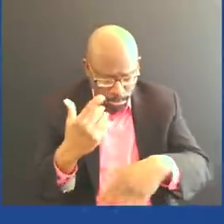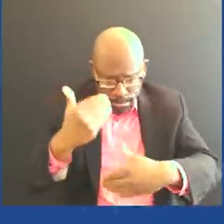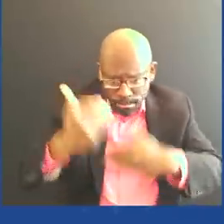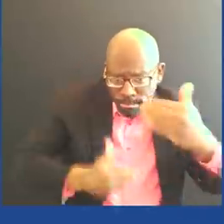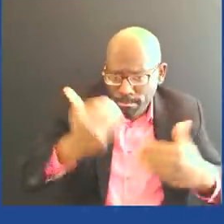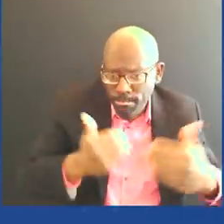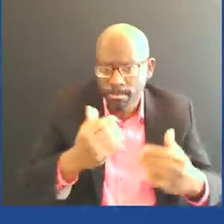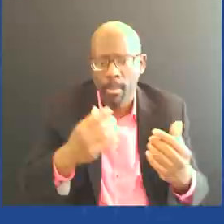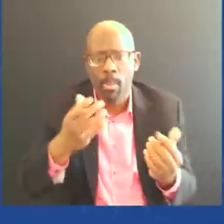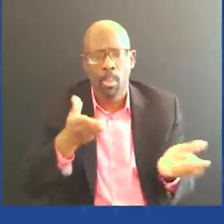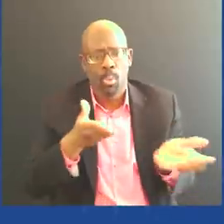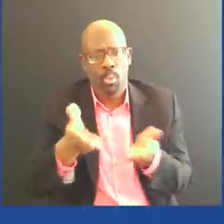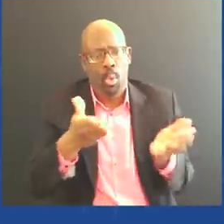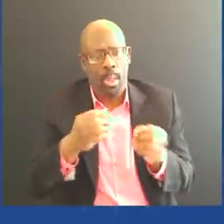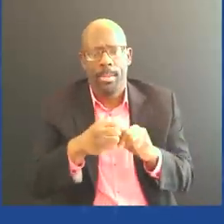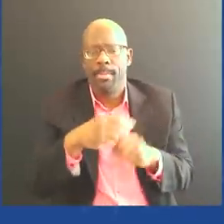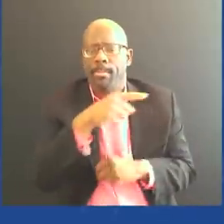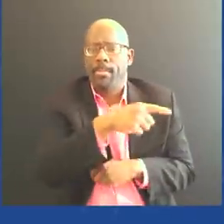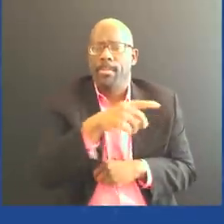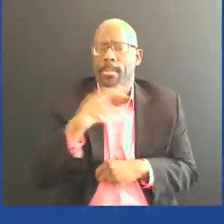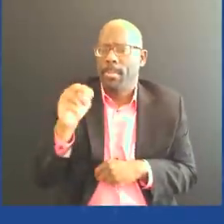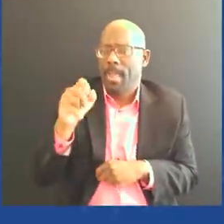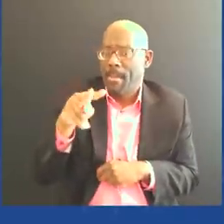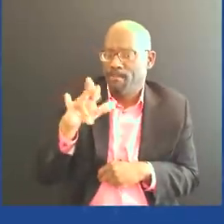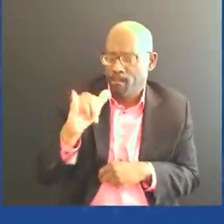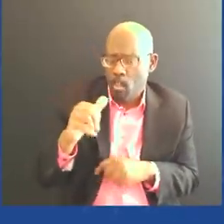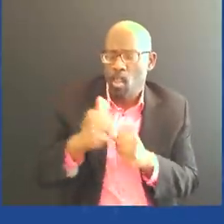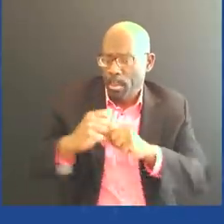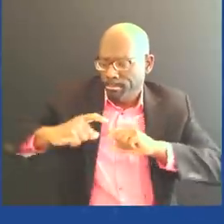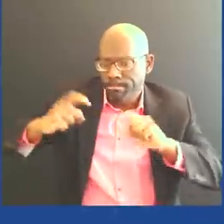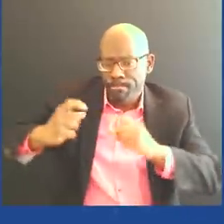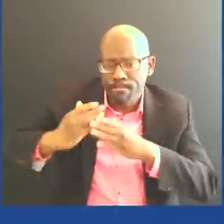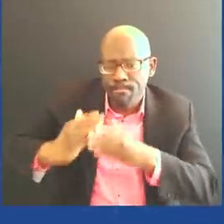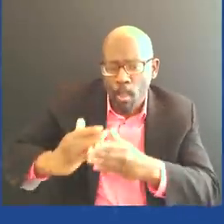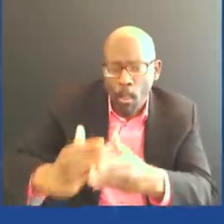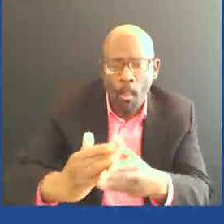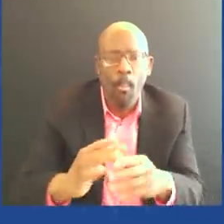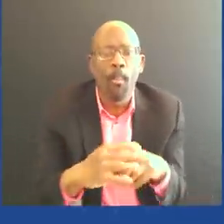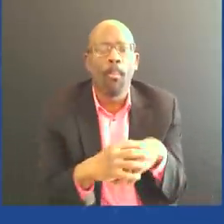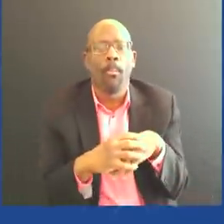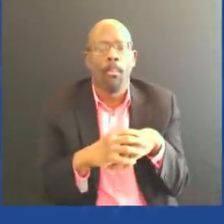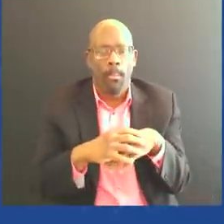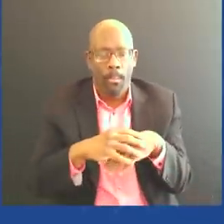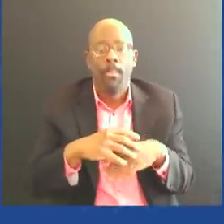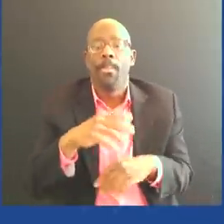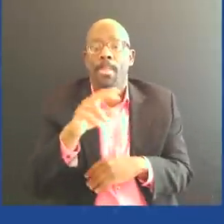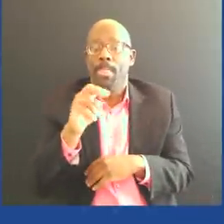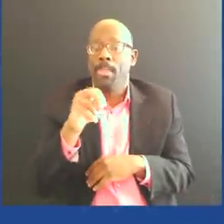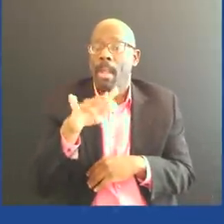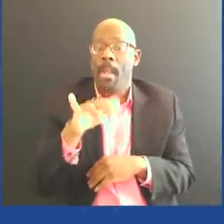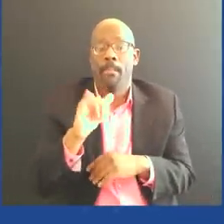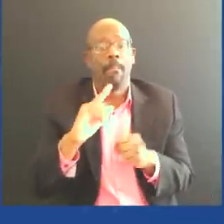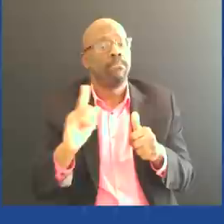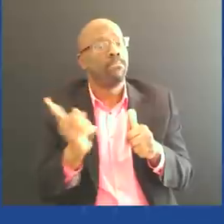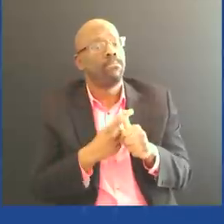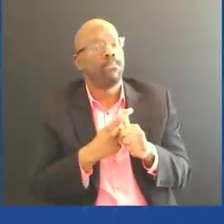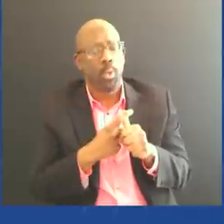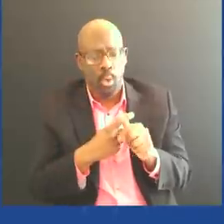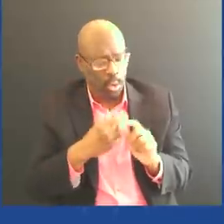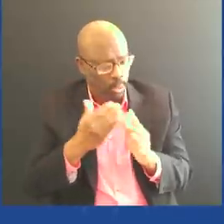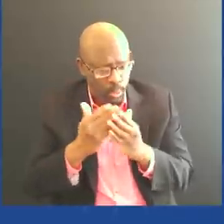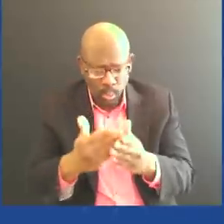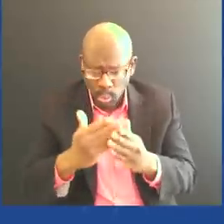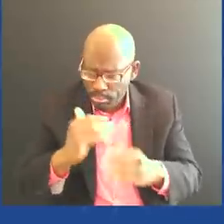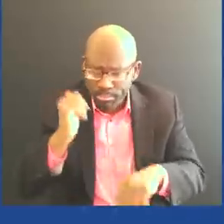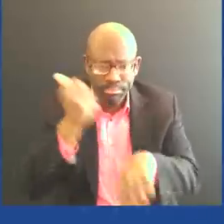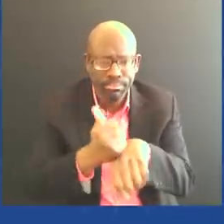a time-honored tradition that began with the commissioning of the Navy's first ship, a captured British schooner, the Margaretta, in 1775. Since then, thousands